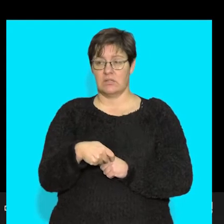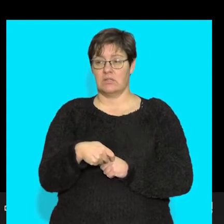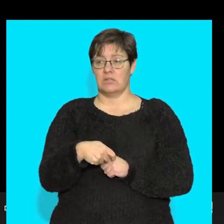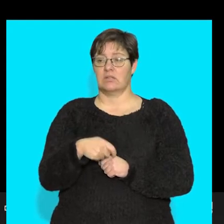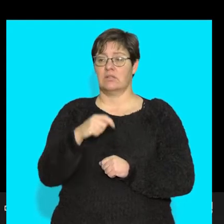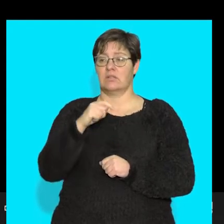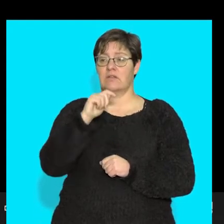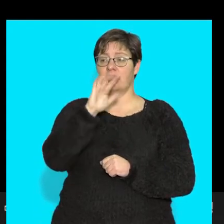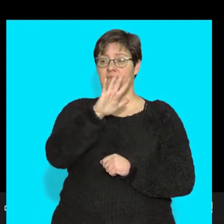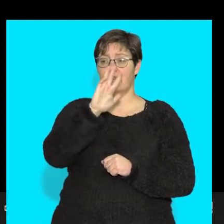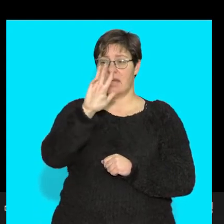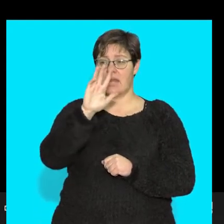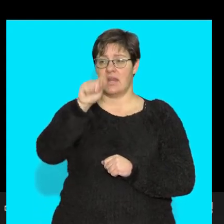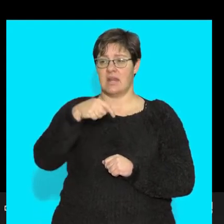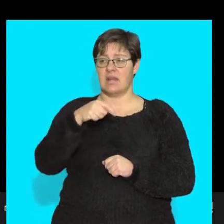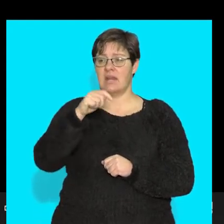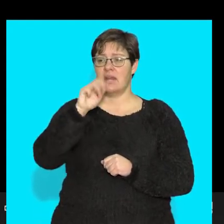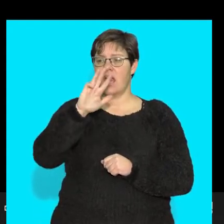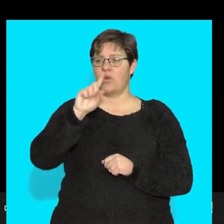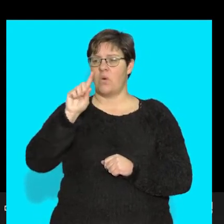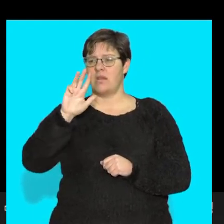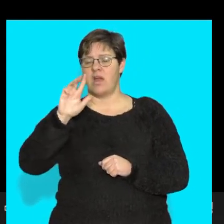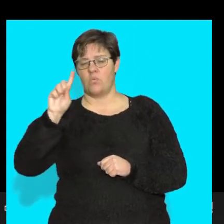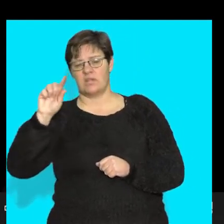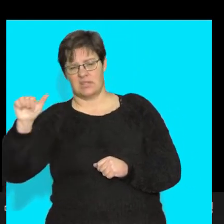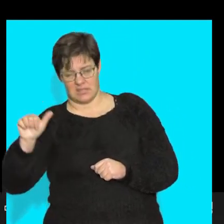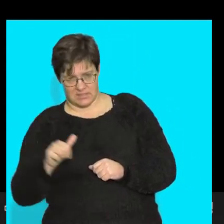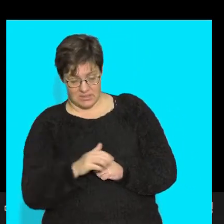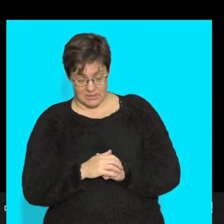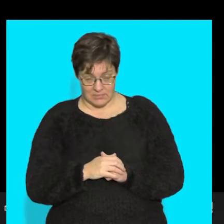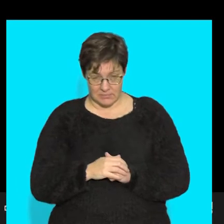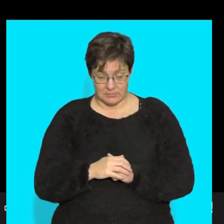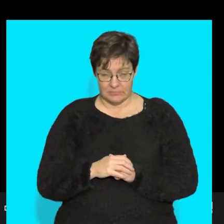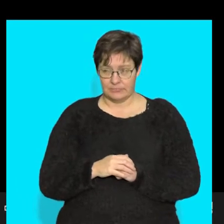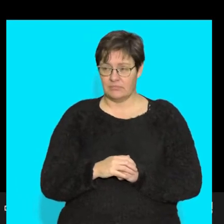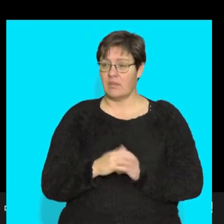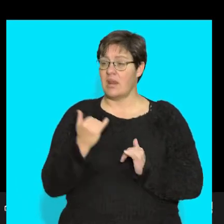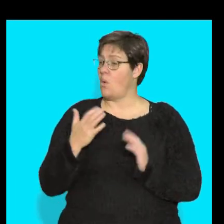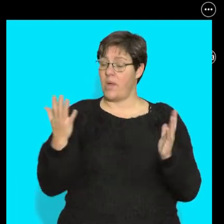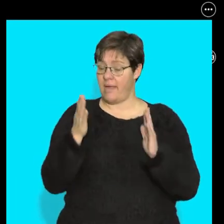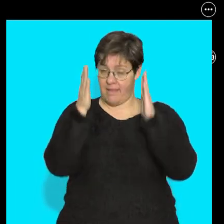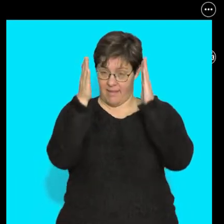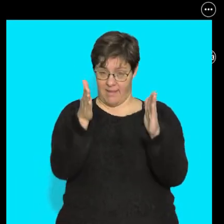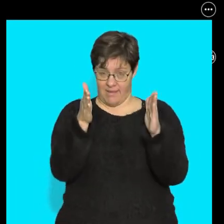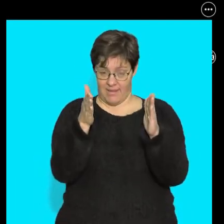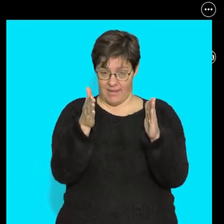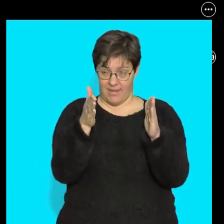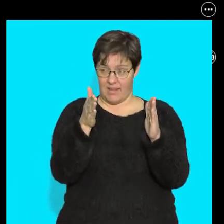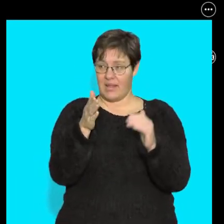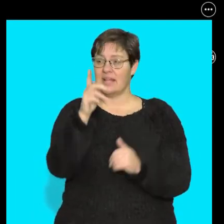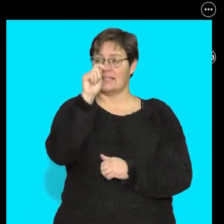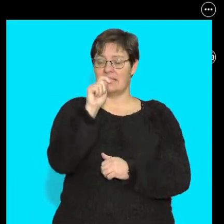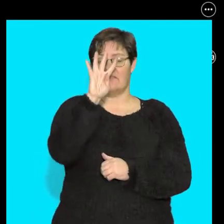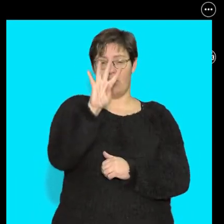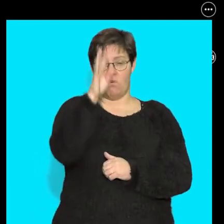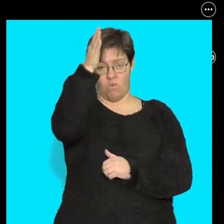24,059 rands and a couple of cents after that, right? This is now where? Now we are at T4. So we